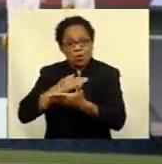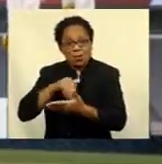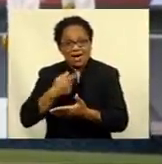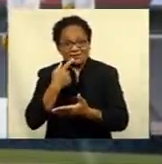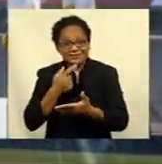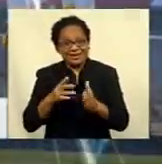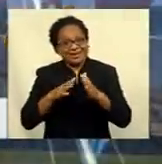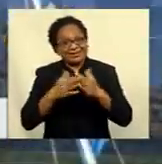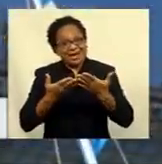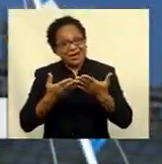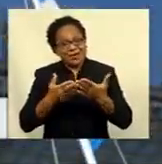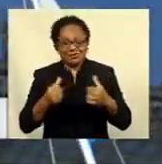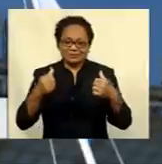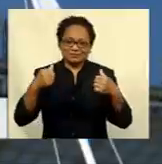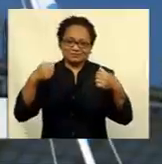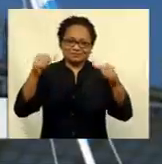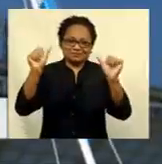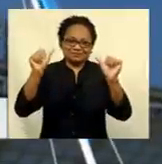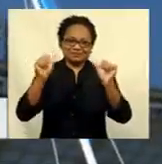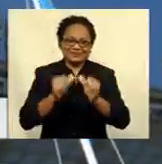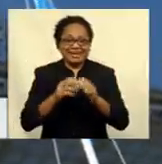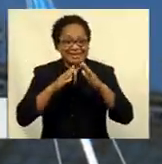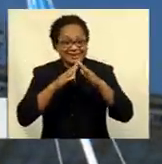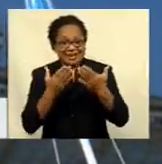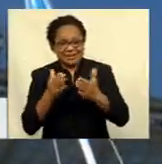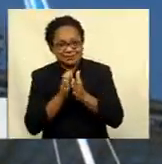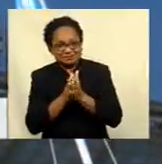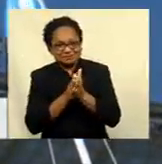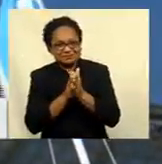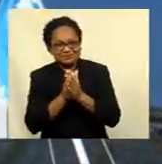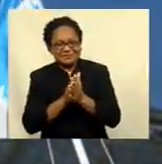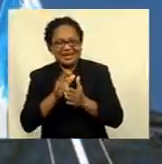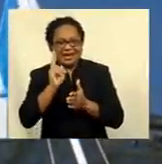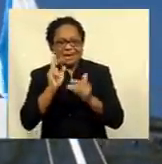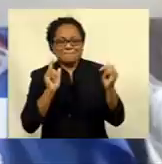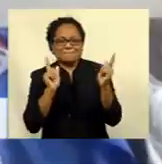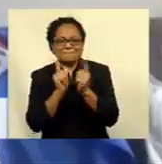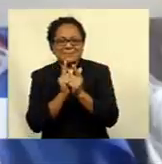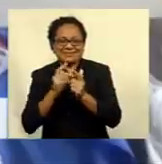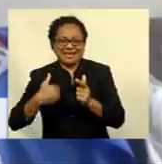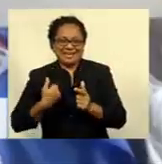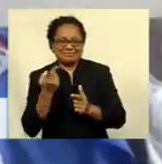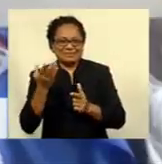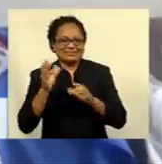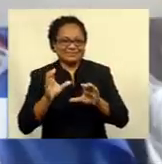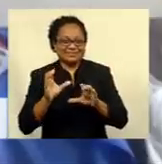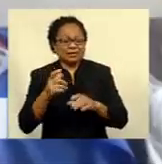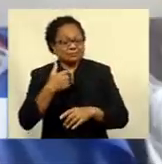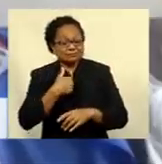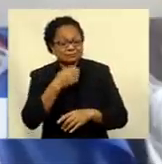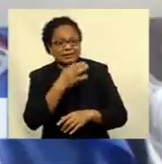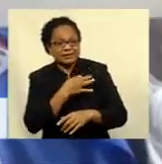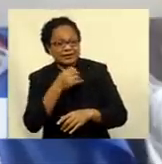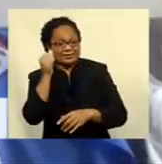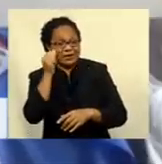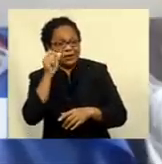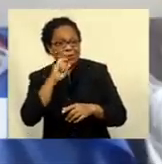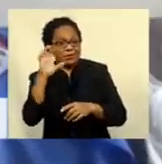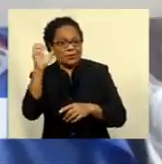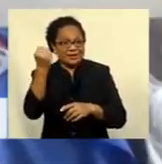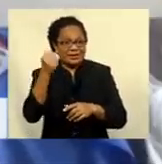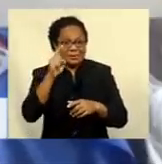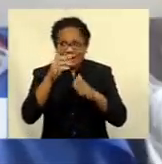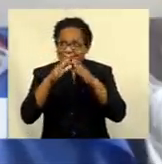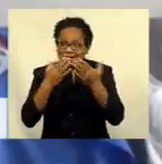is now over as they look forward to being reunited again. I had faith that they would do it, but for them to have